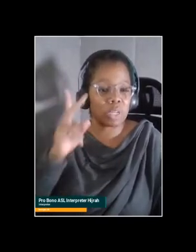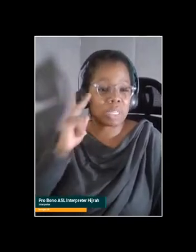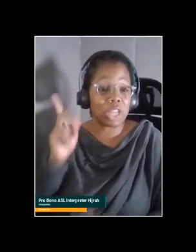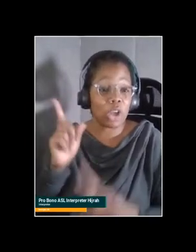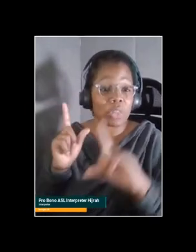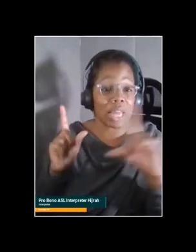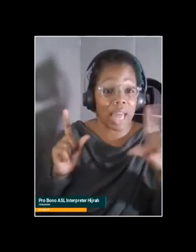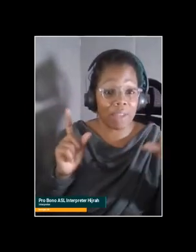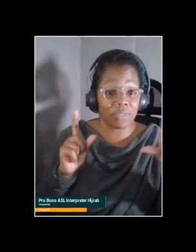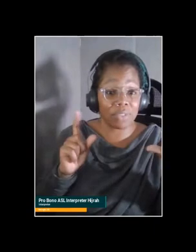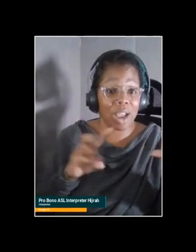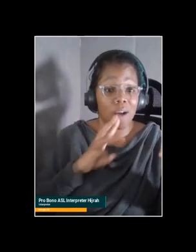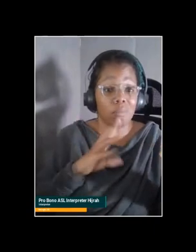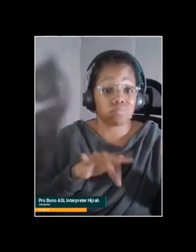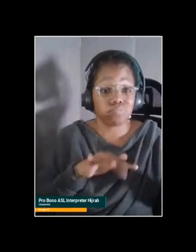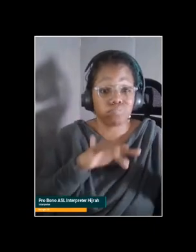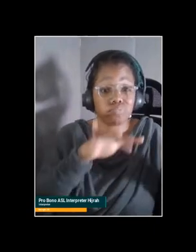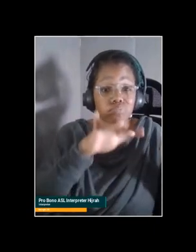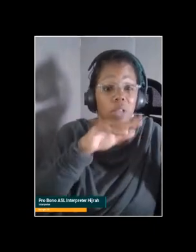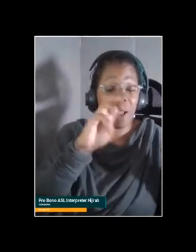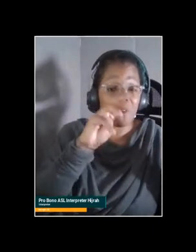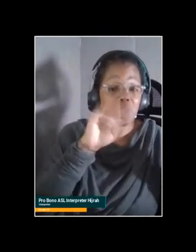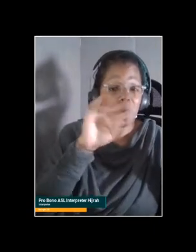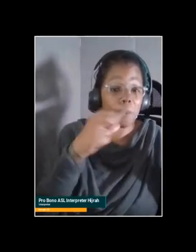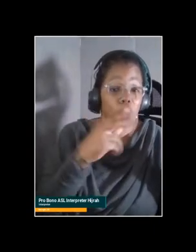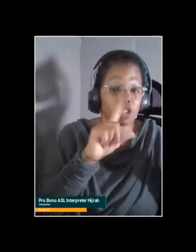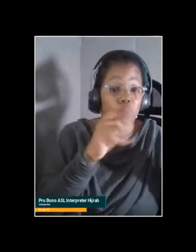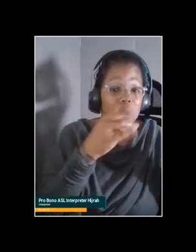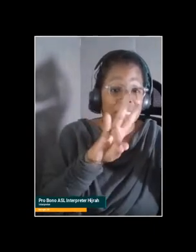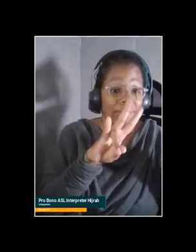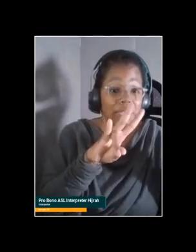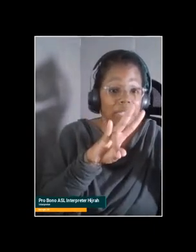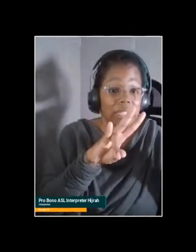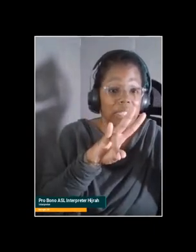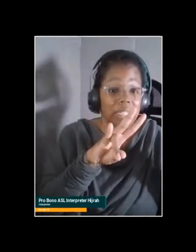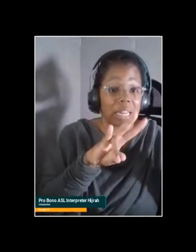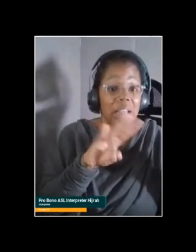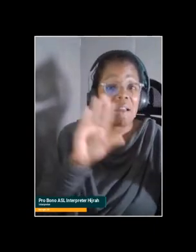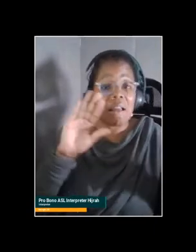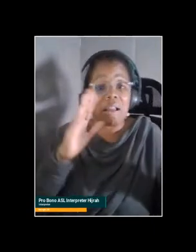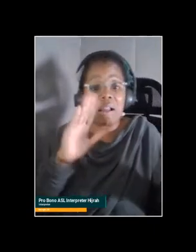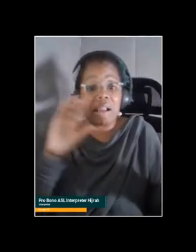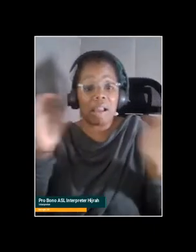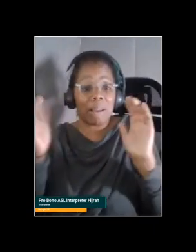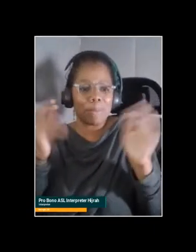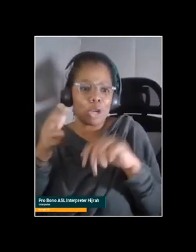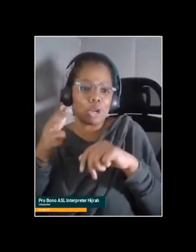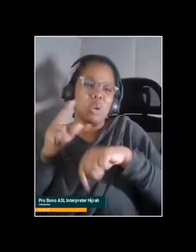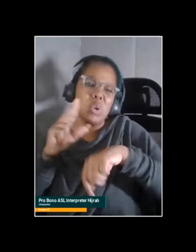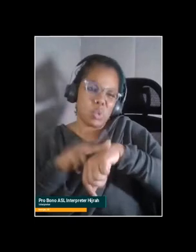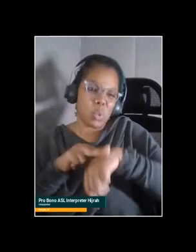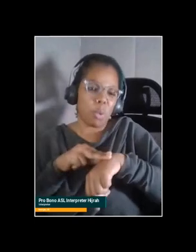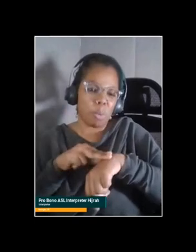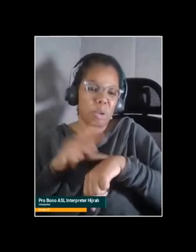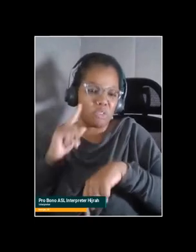left, the flooding level in March 2017 versus what is normal in